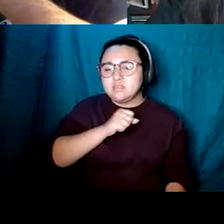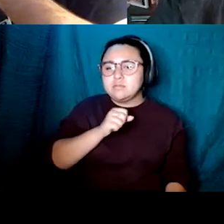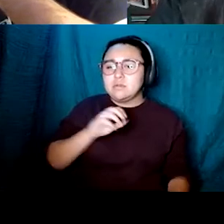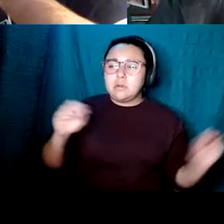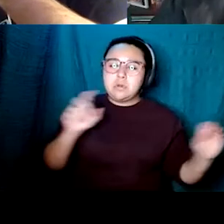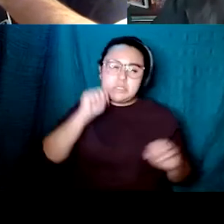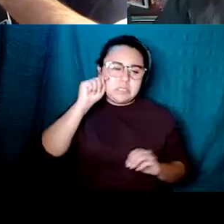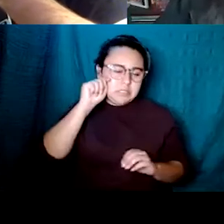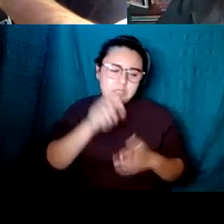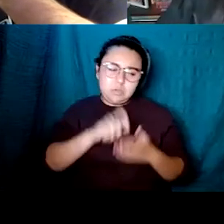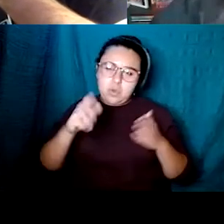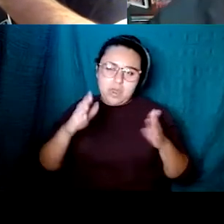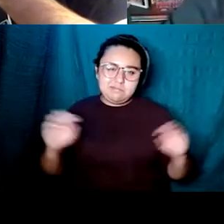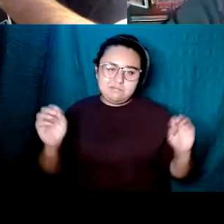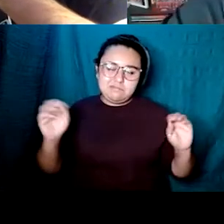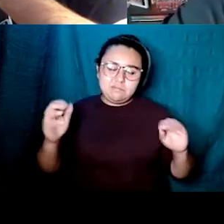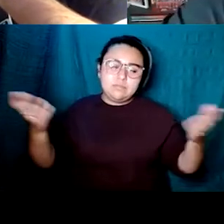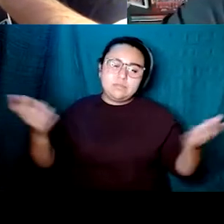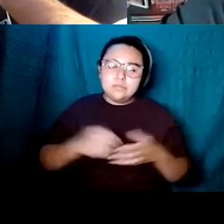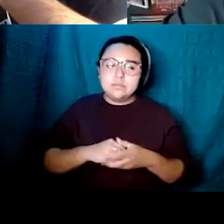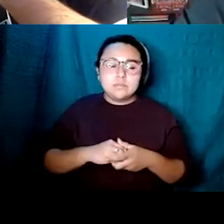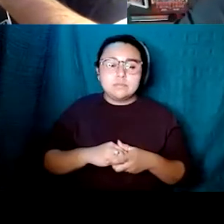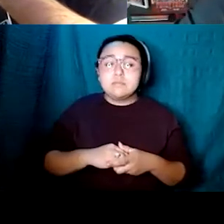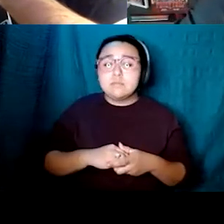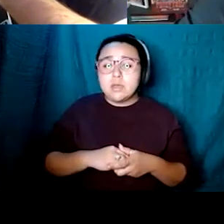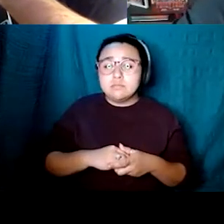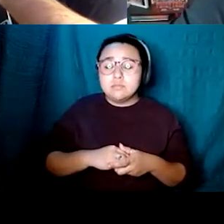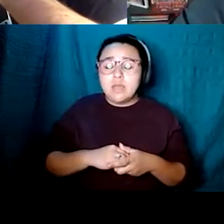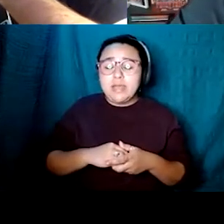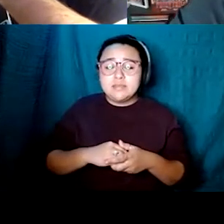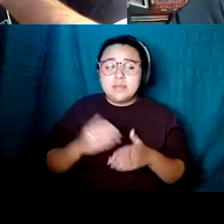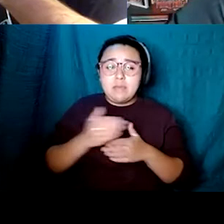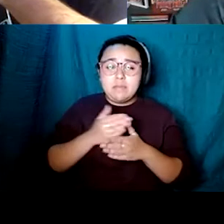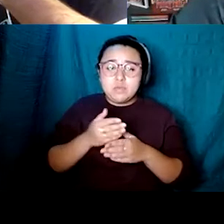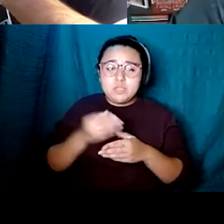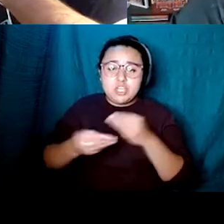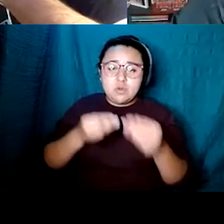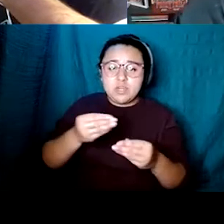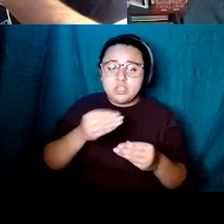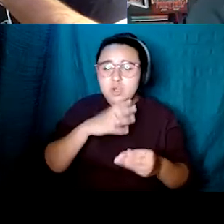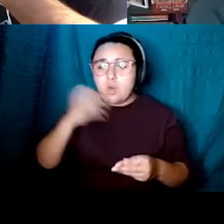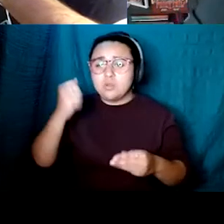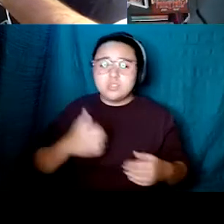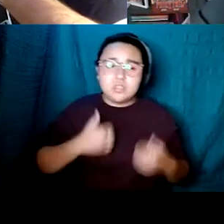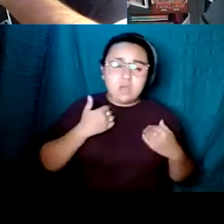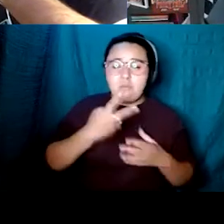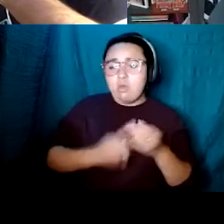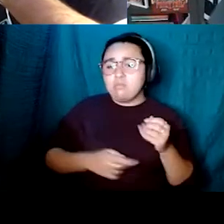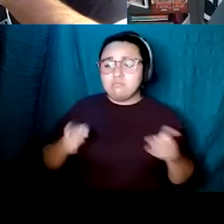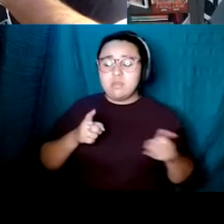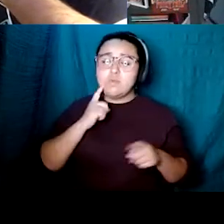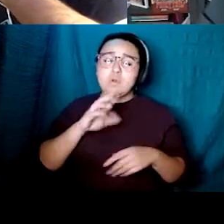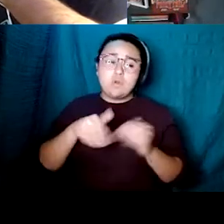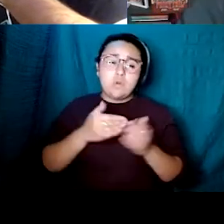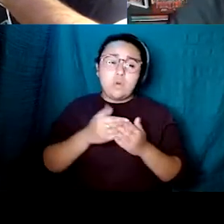teen writers, but it is generational. I mean, if you read through the entire book and the stories,